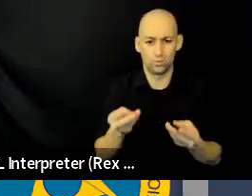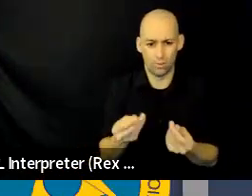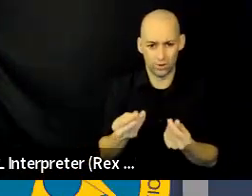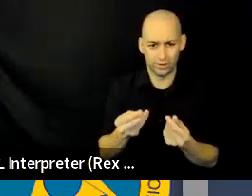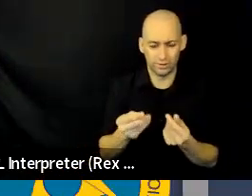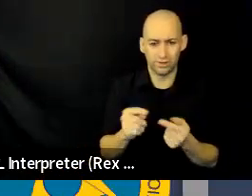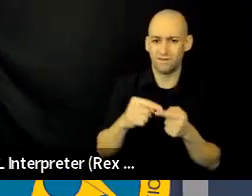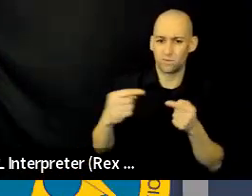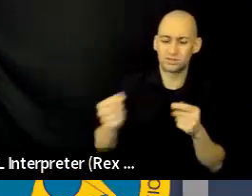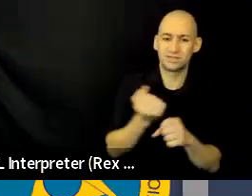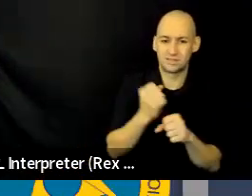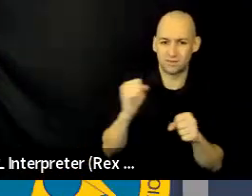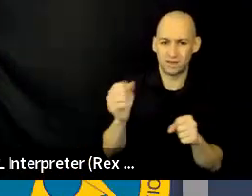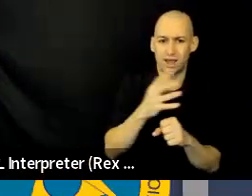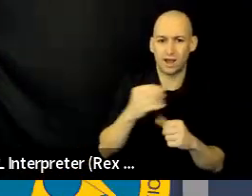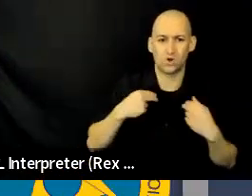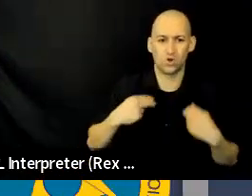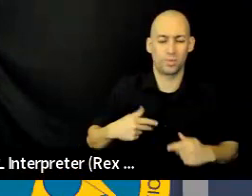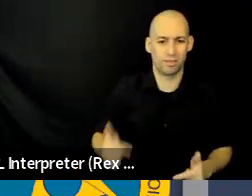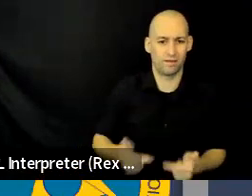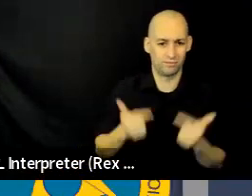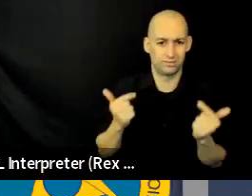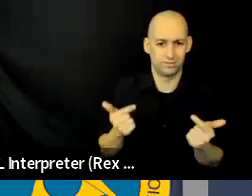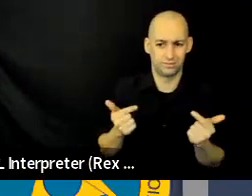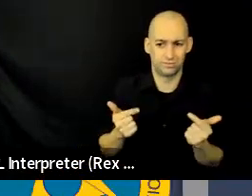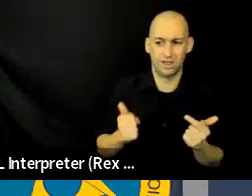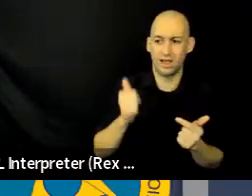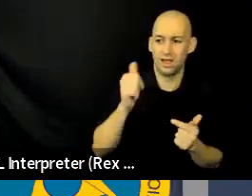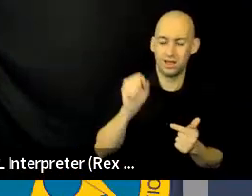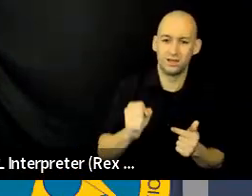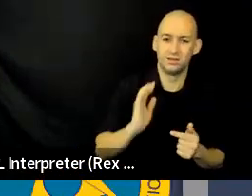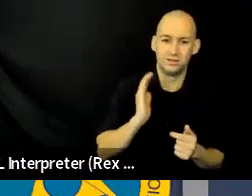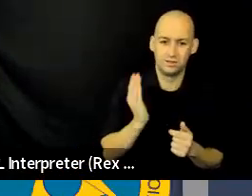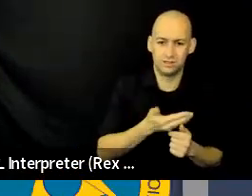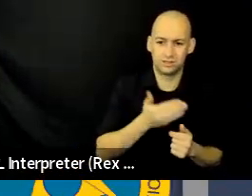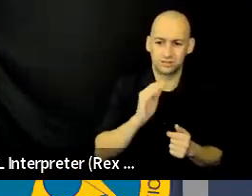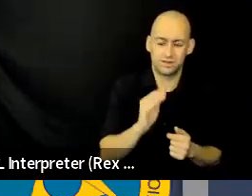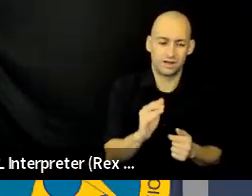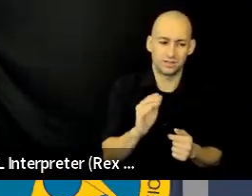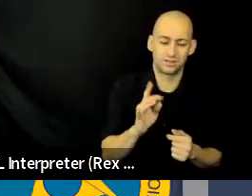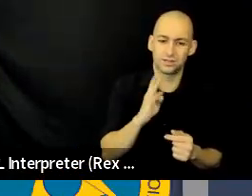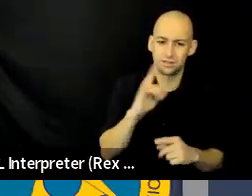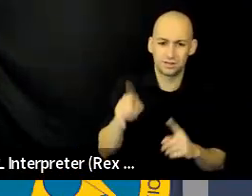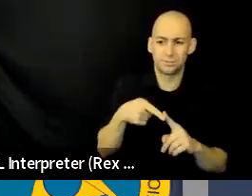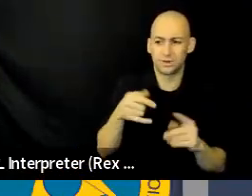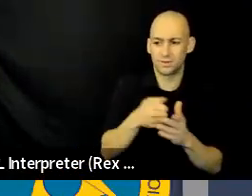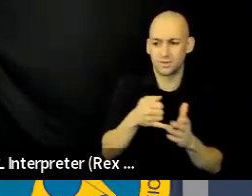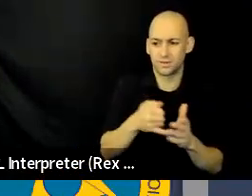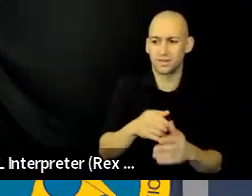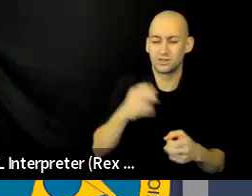versus safety and human lives. And as we talk about these things, that is a challenging, very